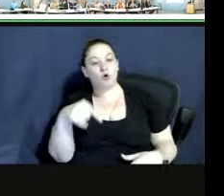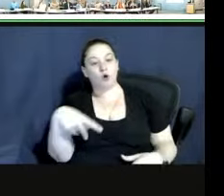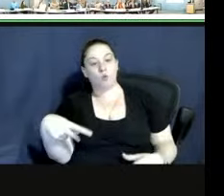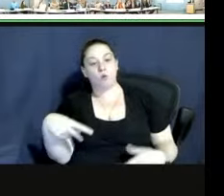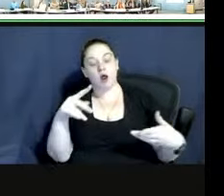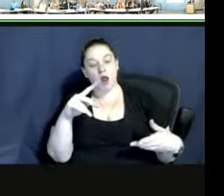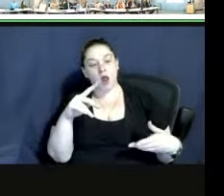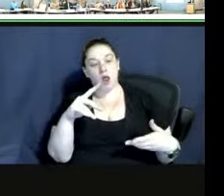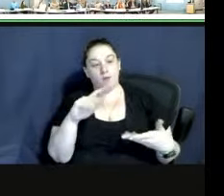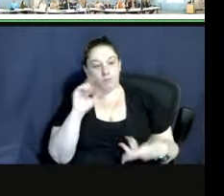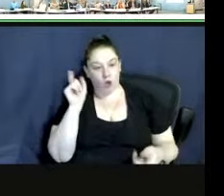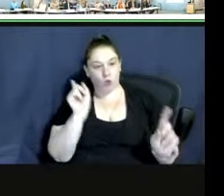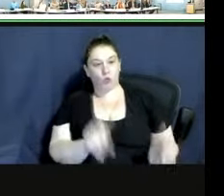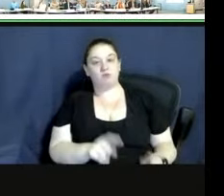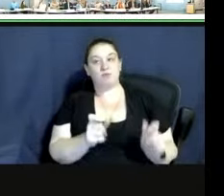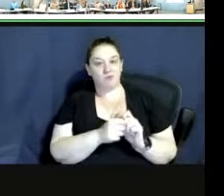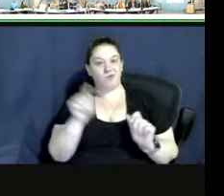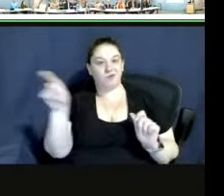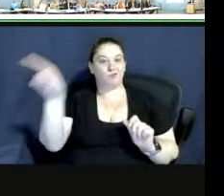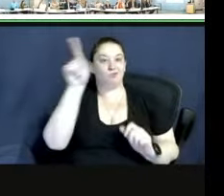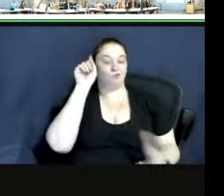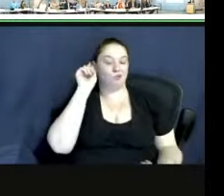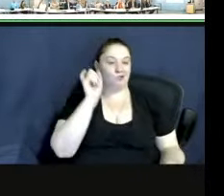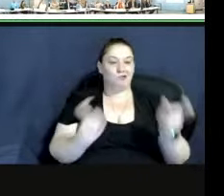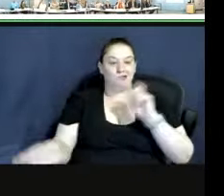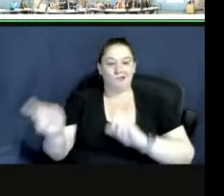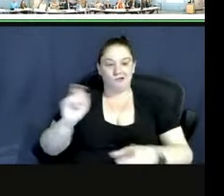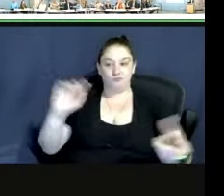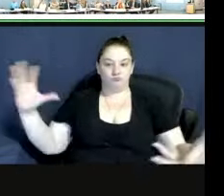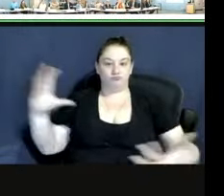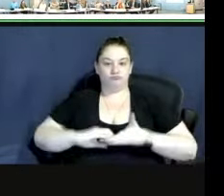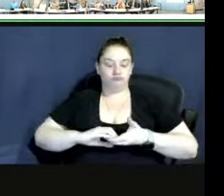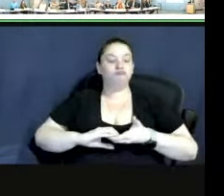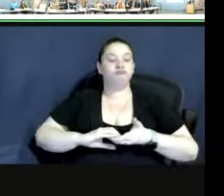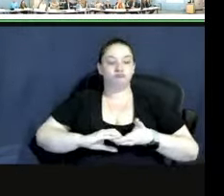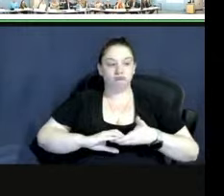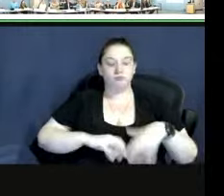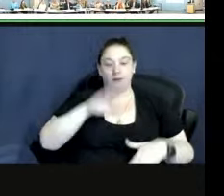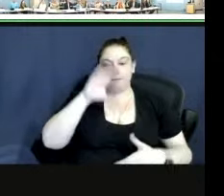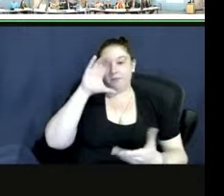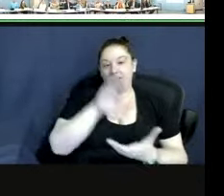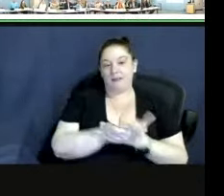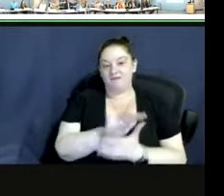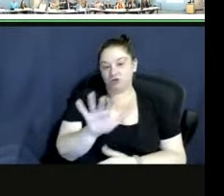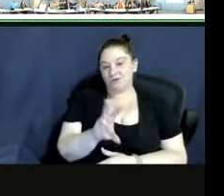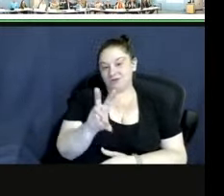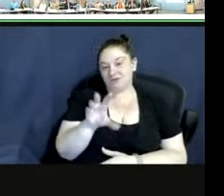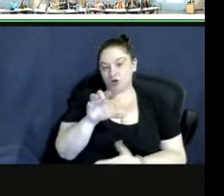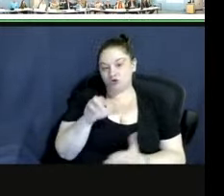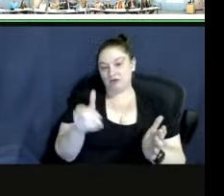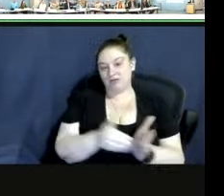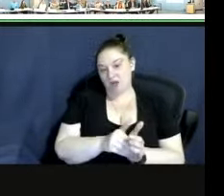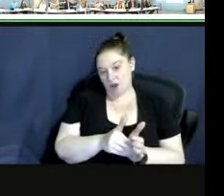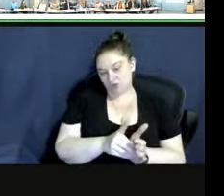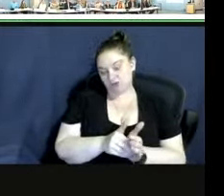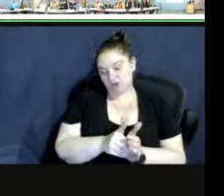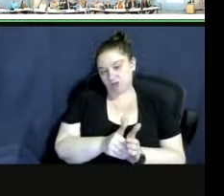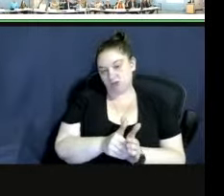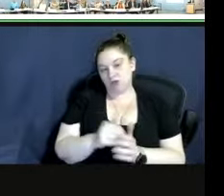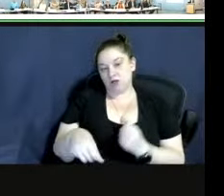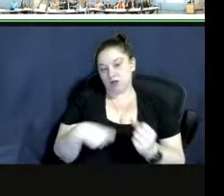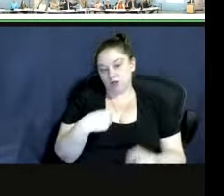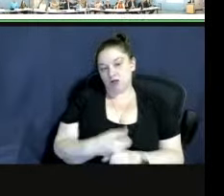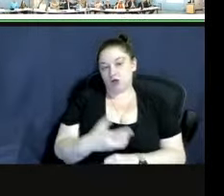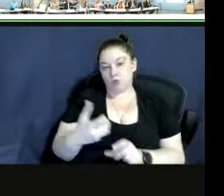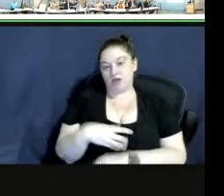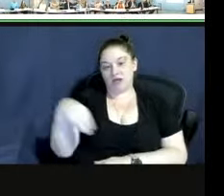from the cooperative Chemeketa agreement, and I think it's about $600,000 a year, roughly, that we get in revenue from